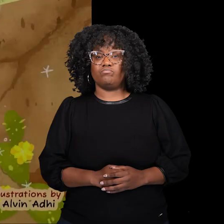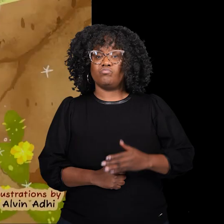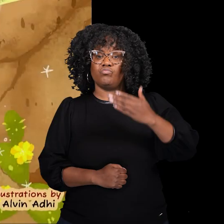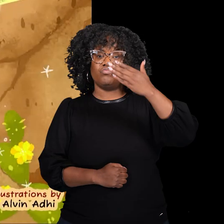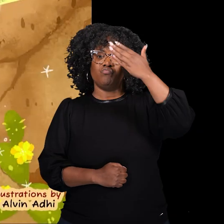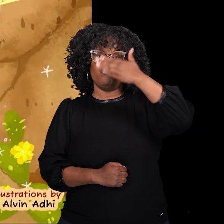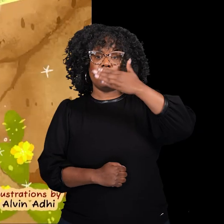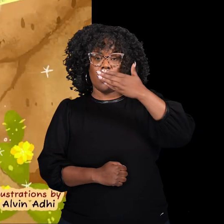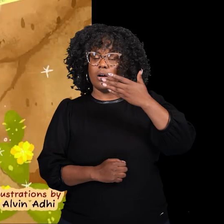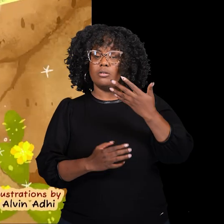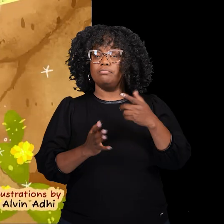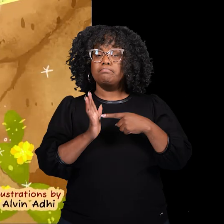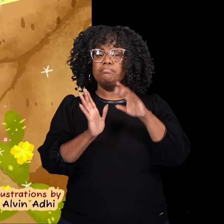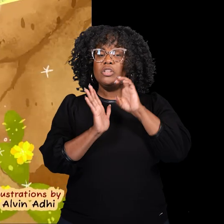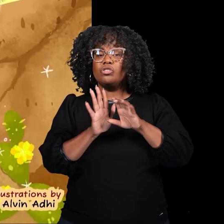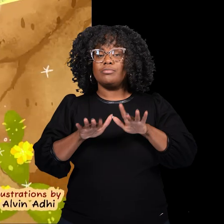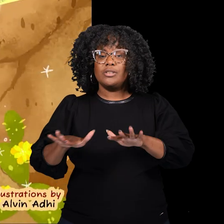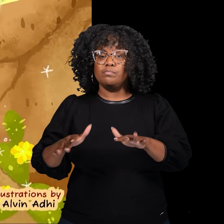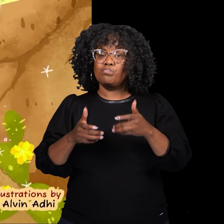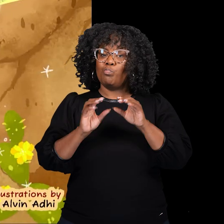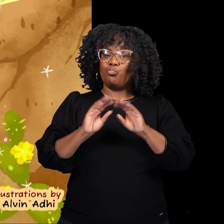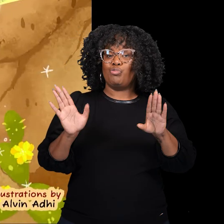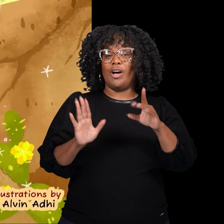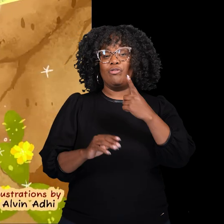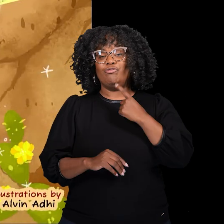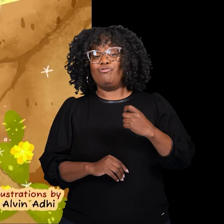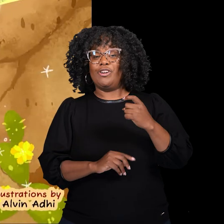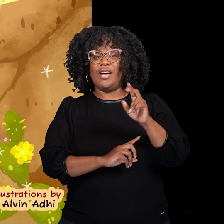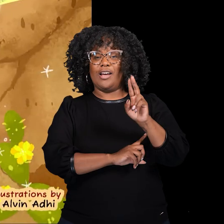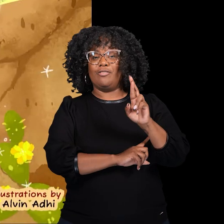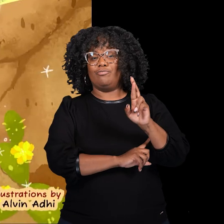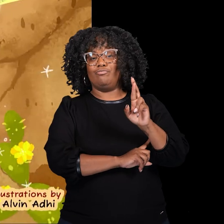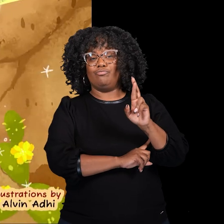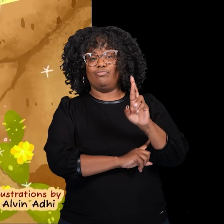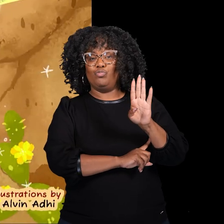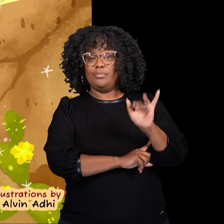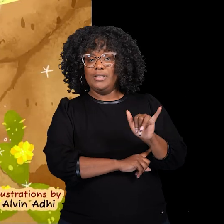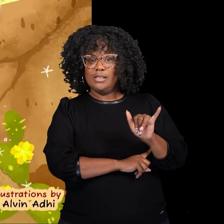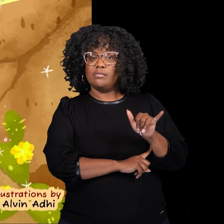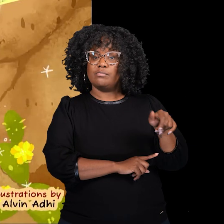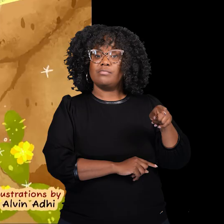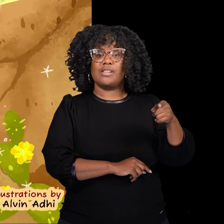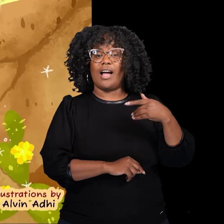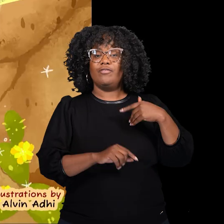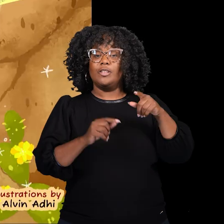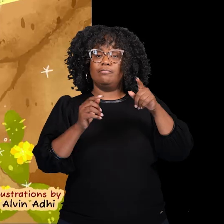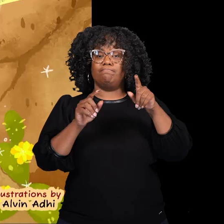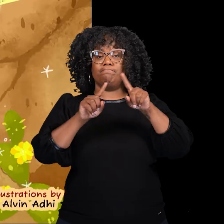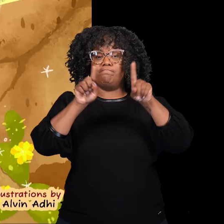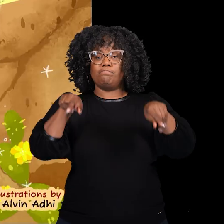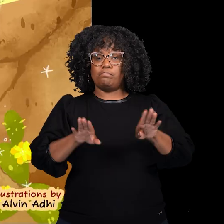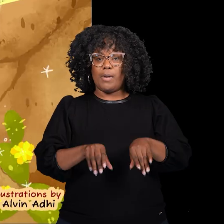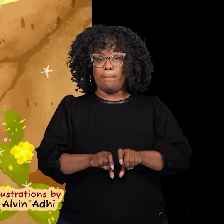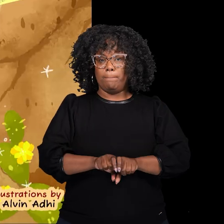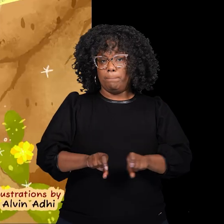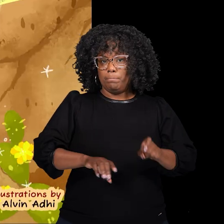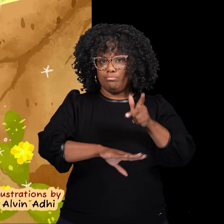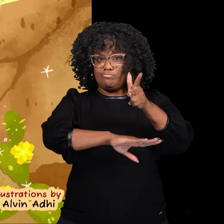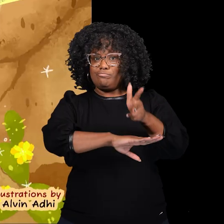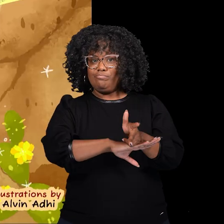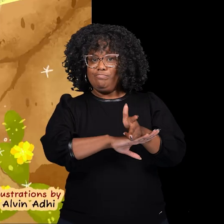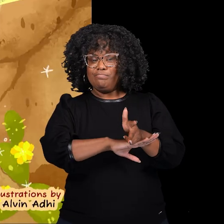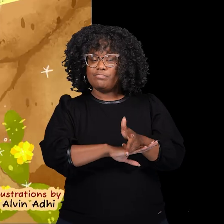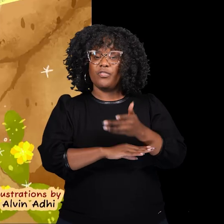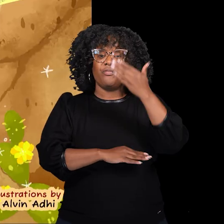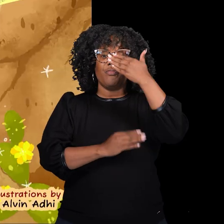On the cover, in a desert, bright red Ruby, a four-wheeler road rally vehicle, stands at the bottom of some steep